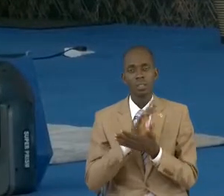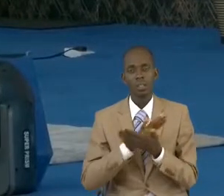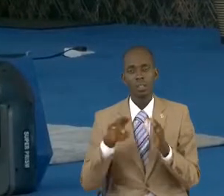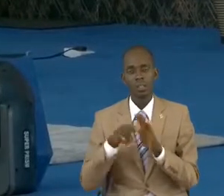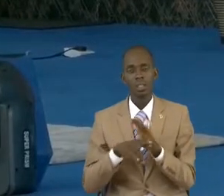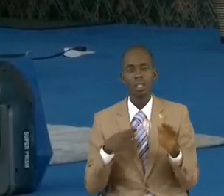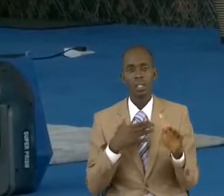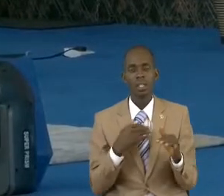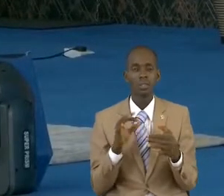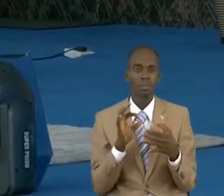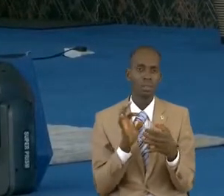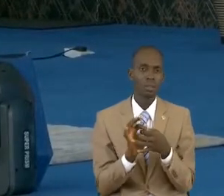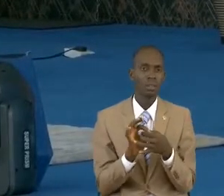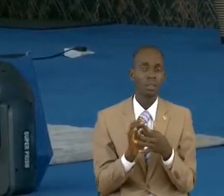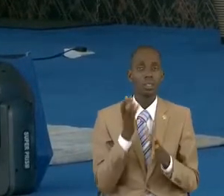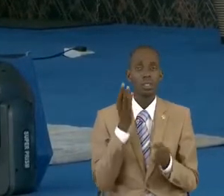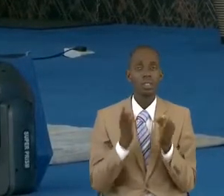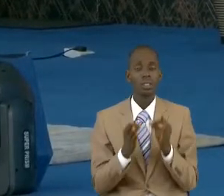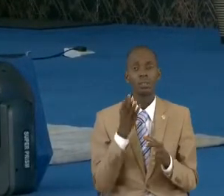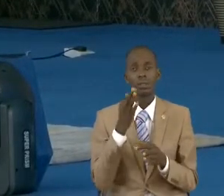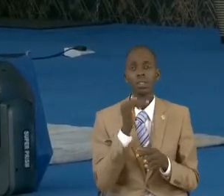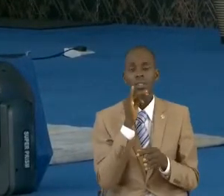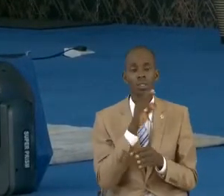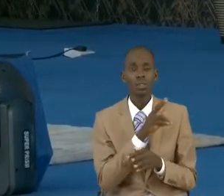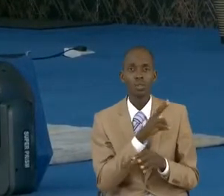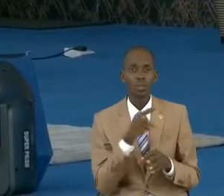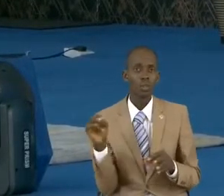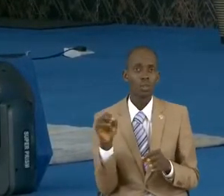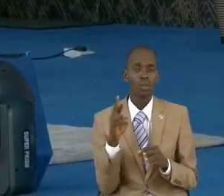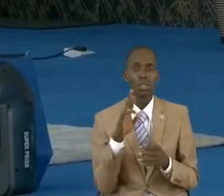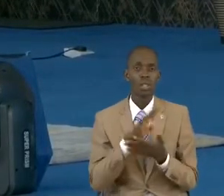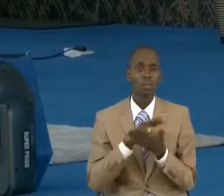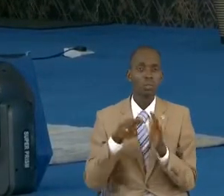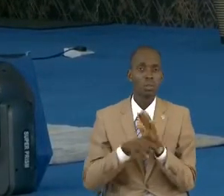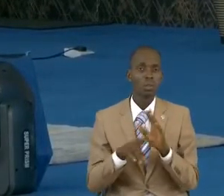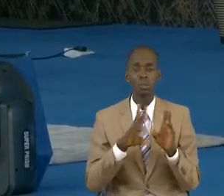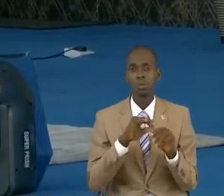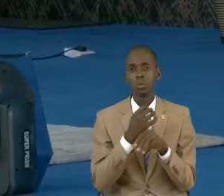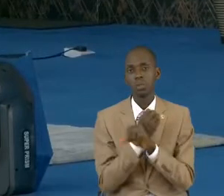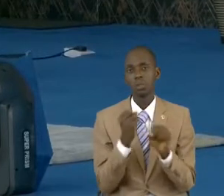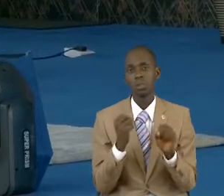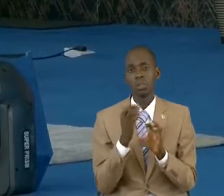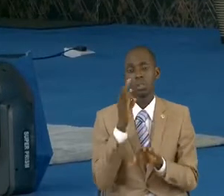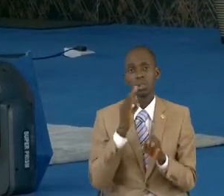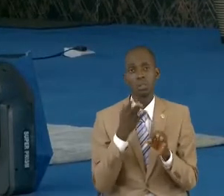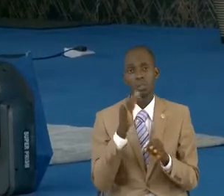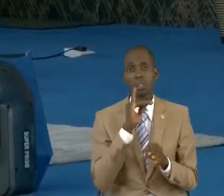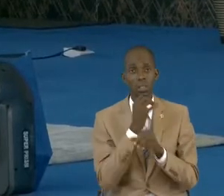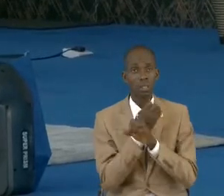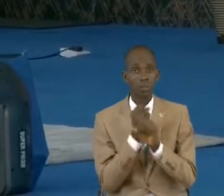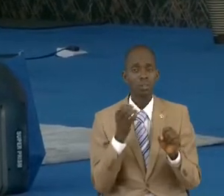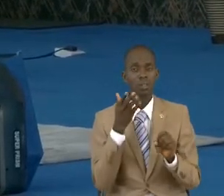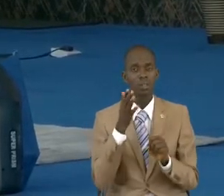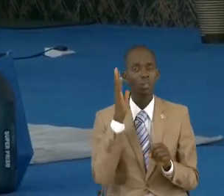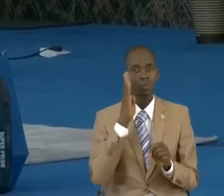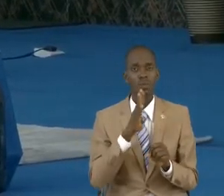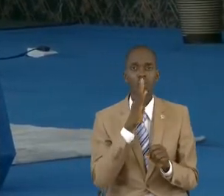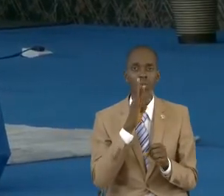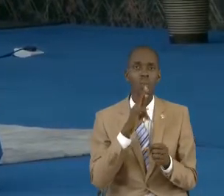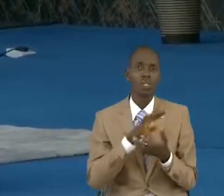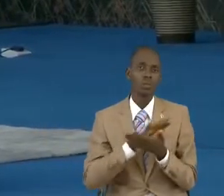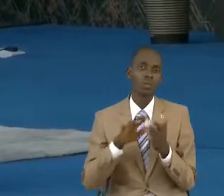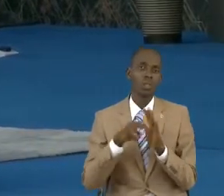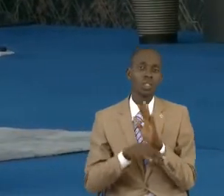no righteousness, there's no salvation. If there is salvation, there'll be righteousness. If you truly